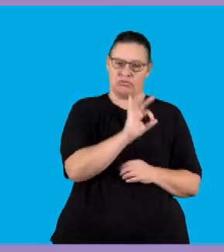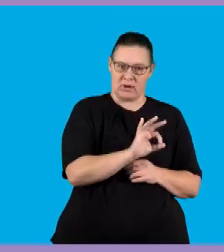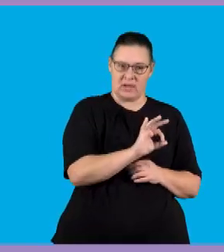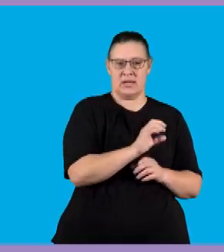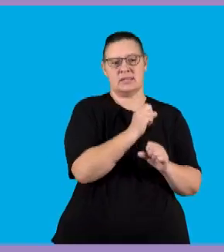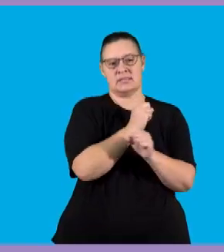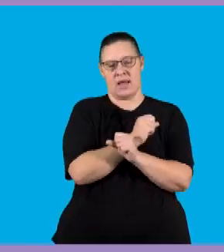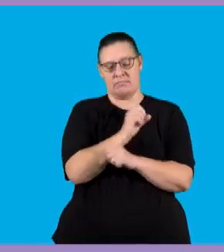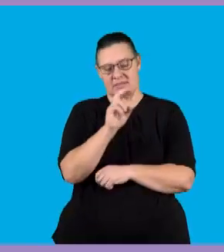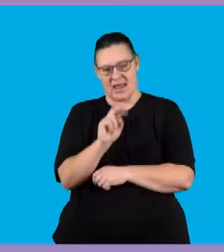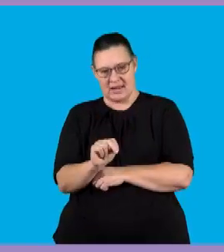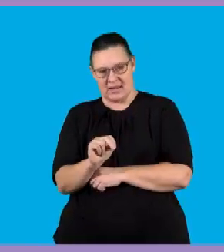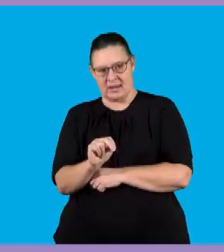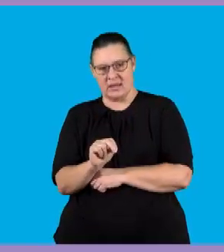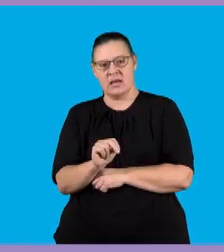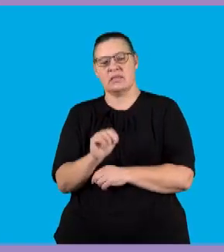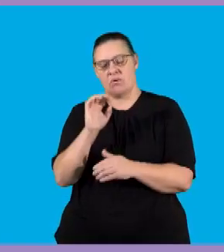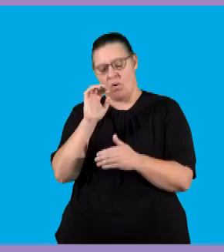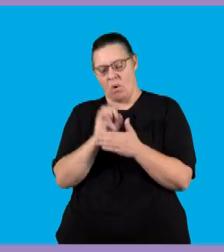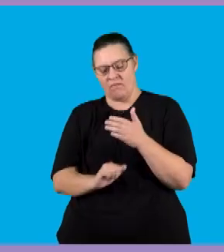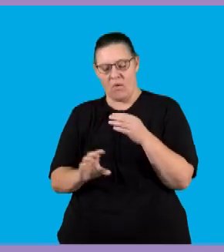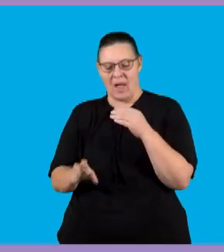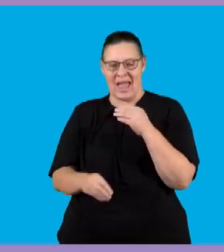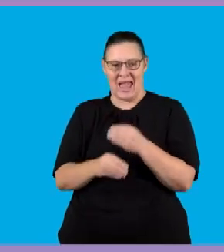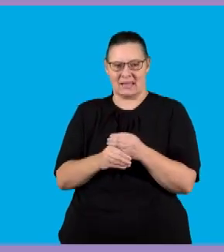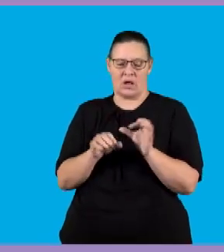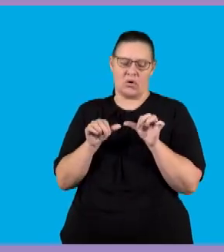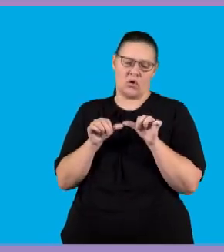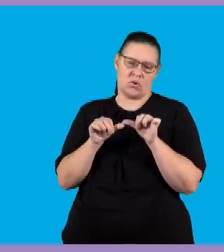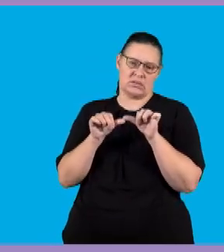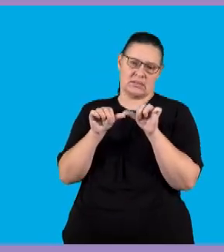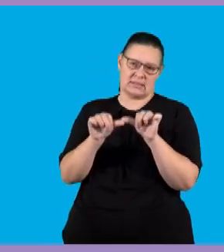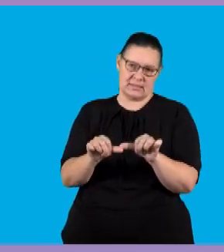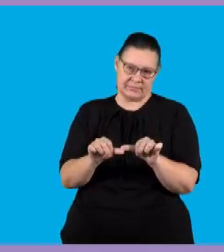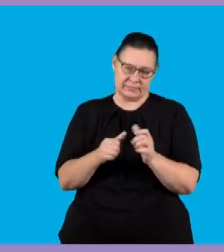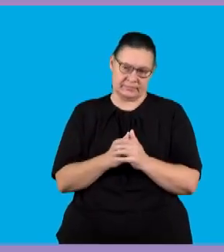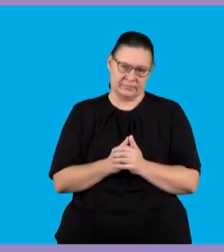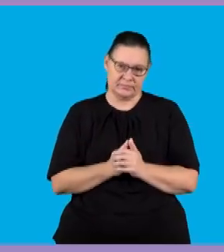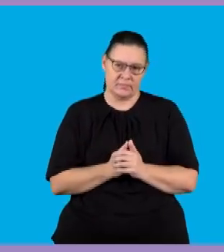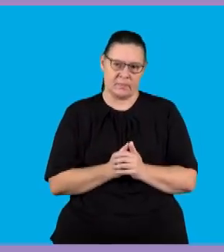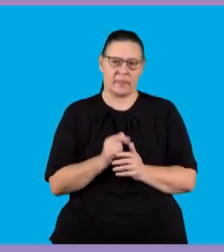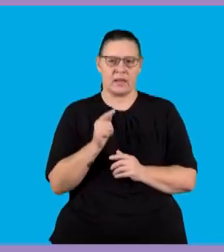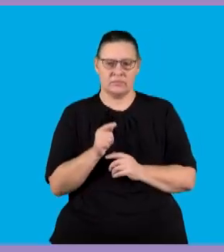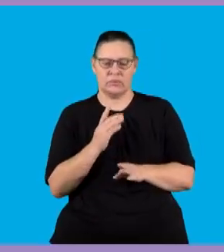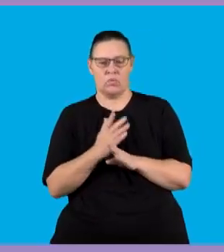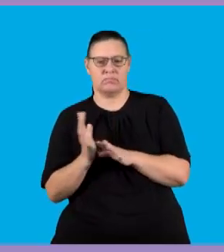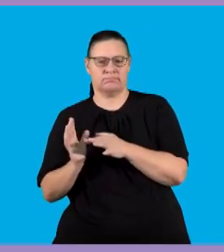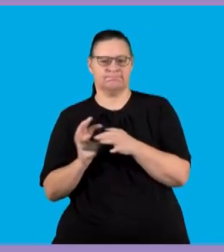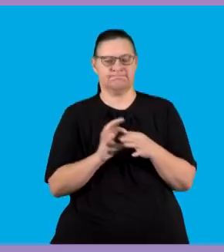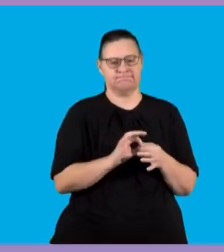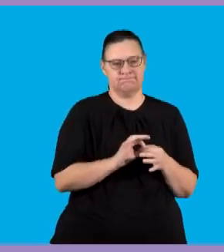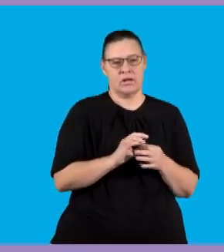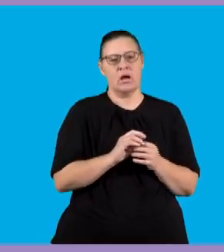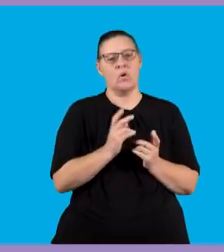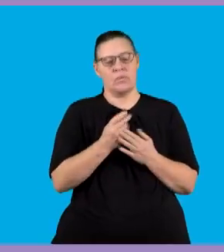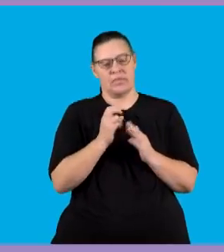term number, which is n, and we are going to add or subtract any constant or a constant that is going to